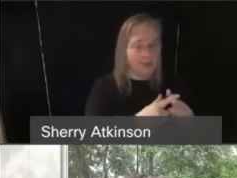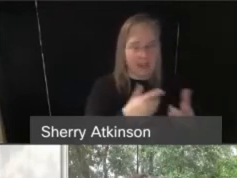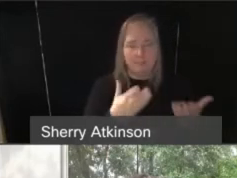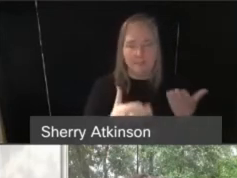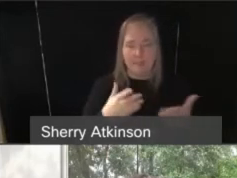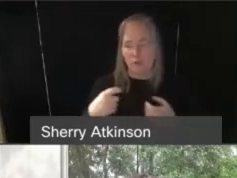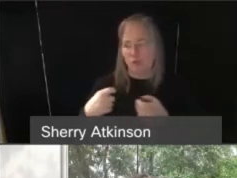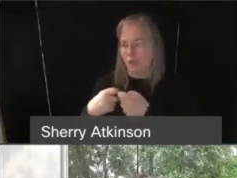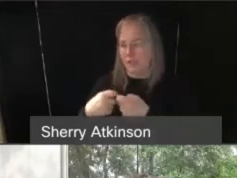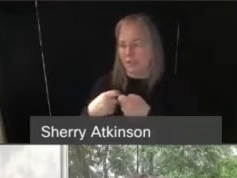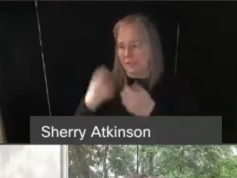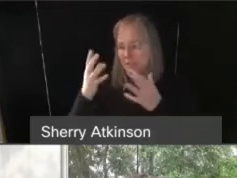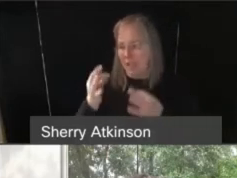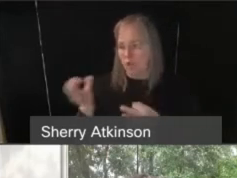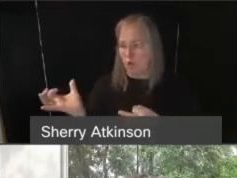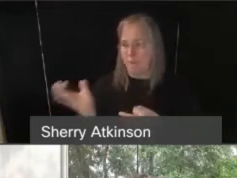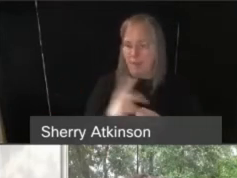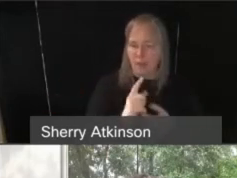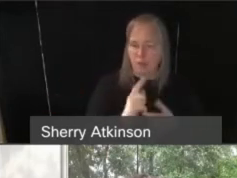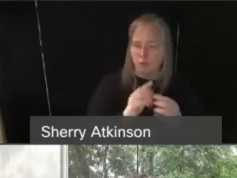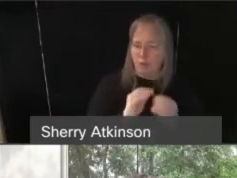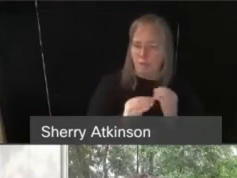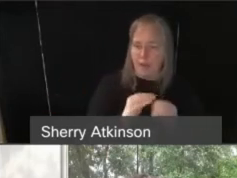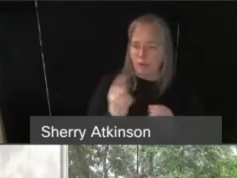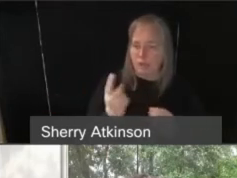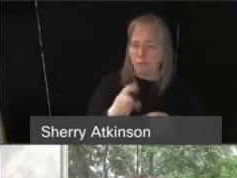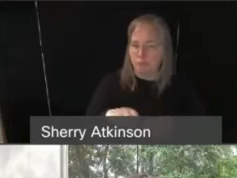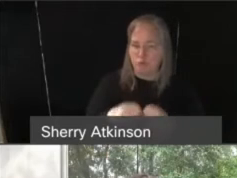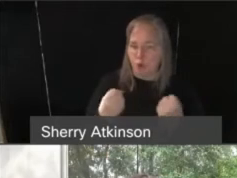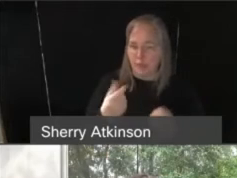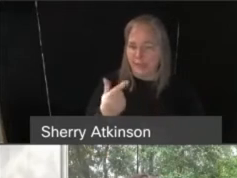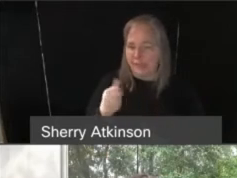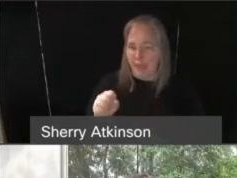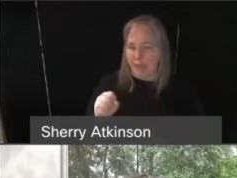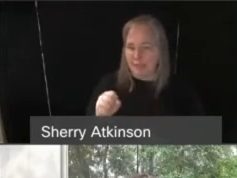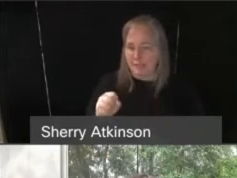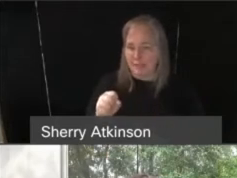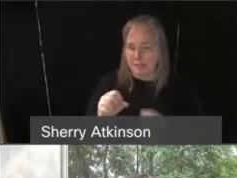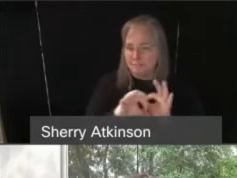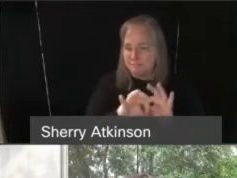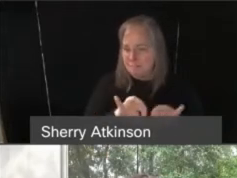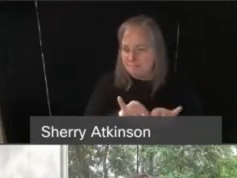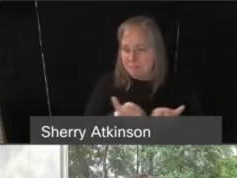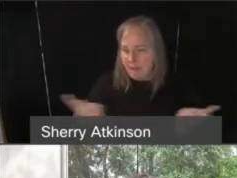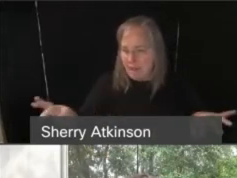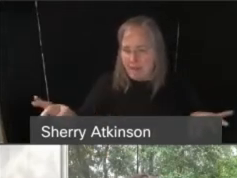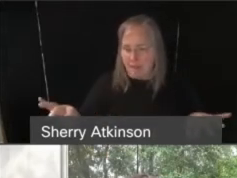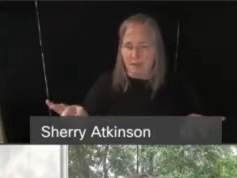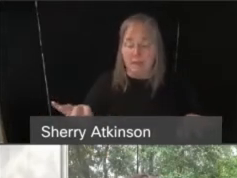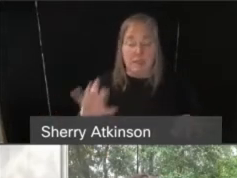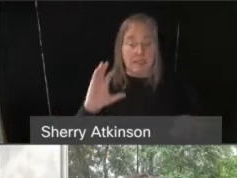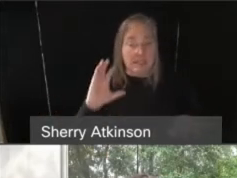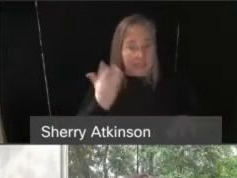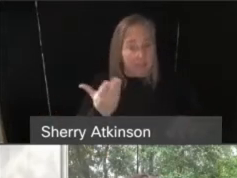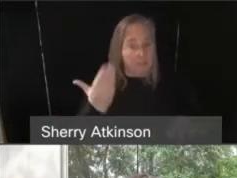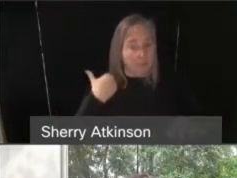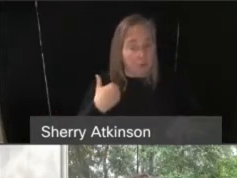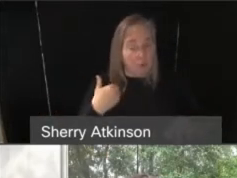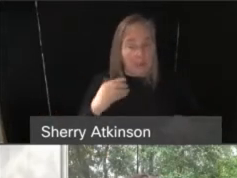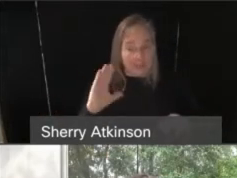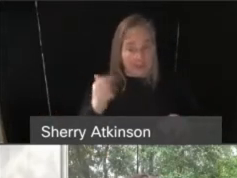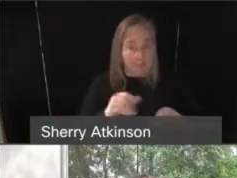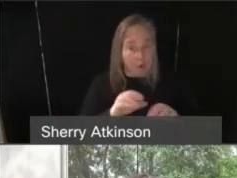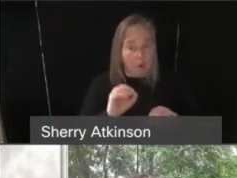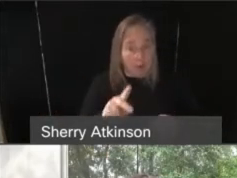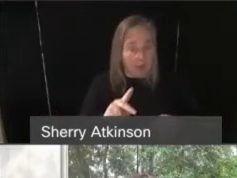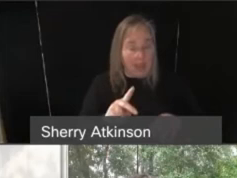back to do repair a broken gas main that, you know, that seemed okay initially when we were resurfacing